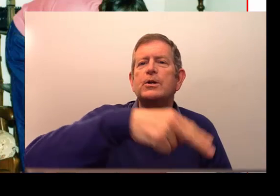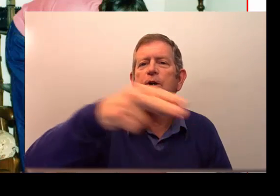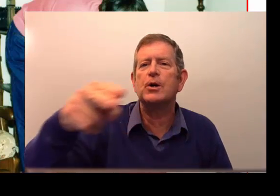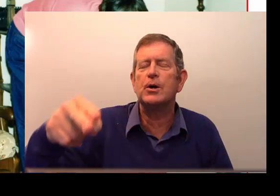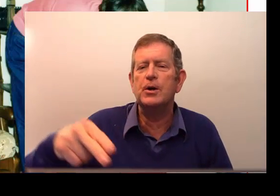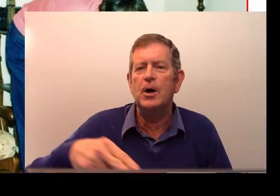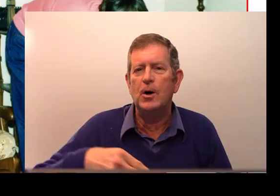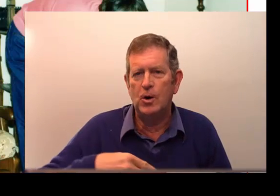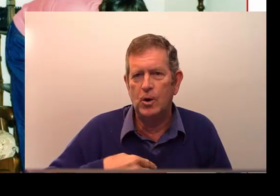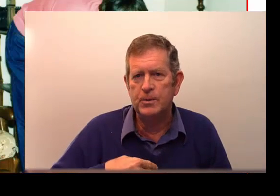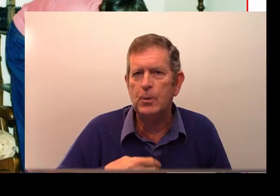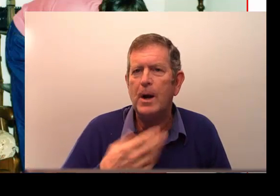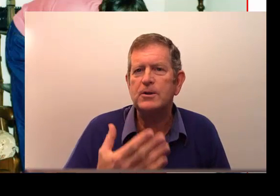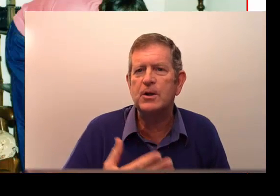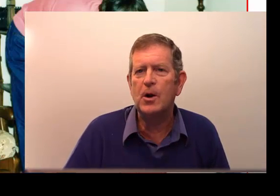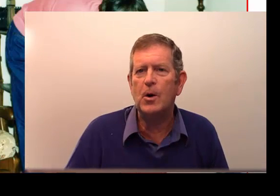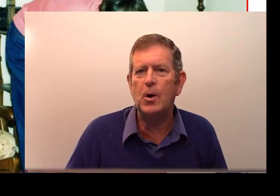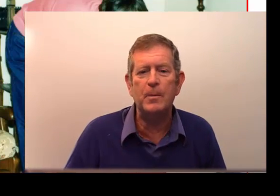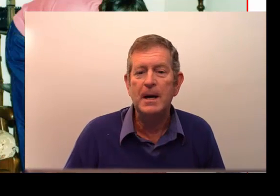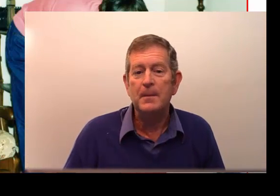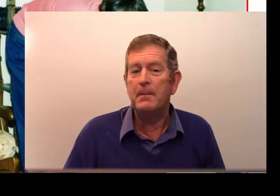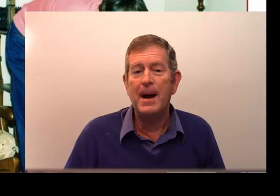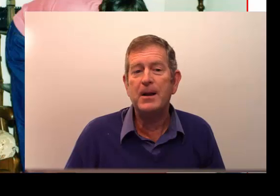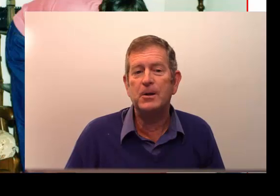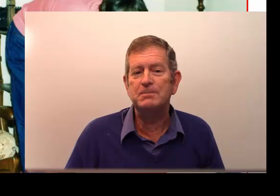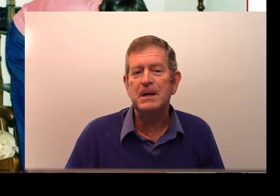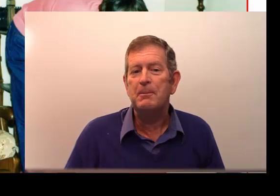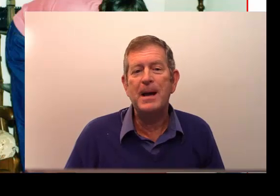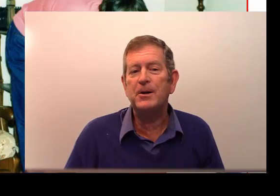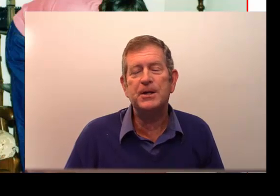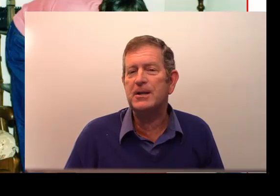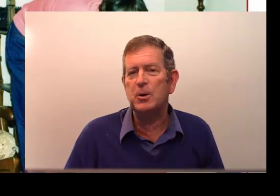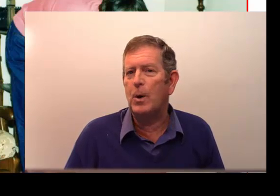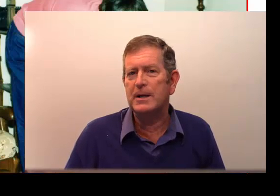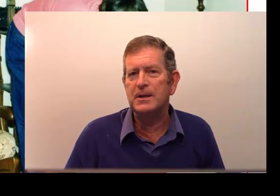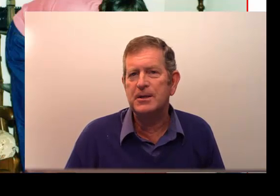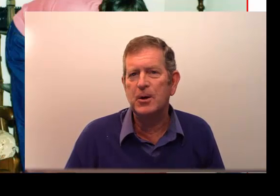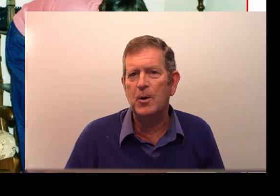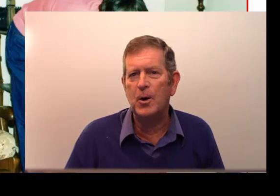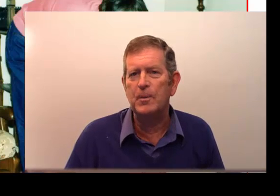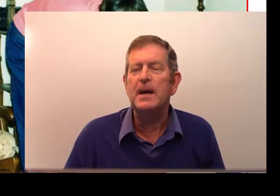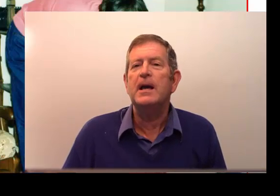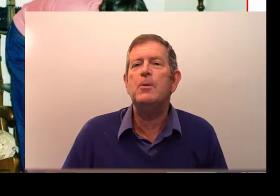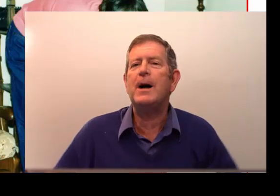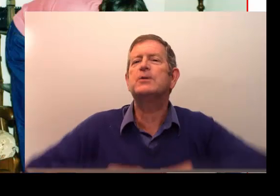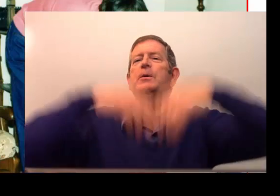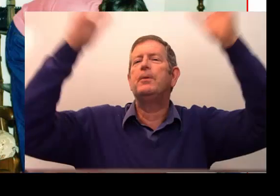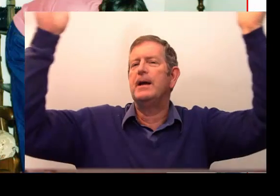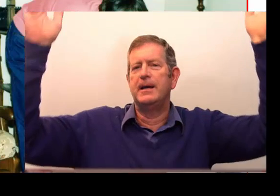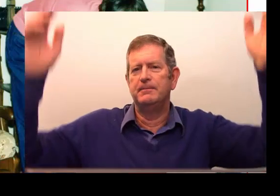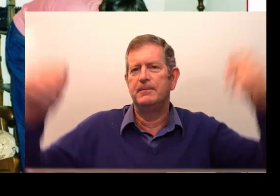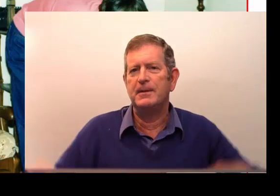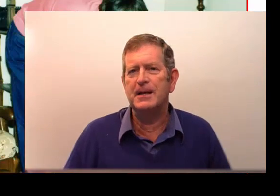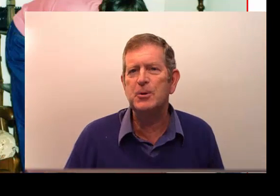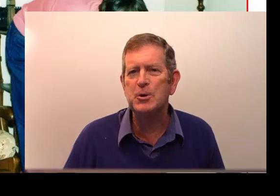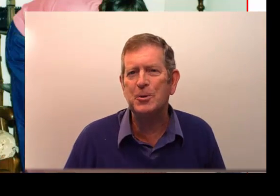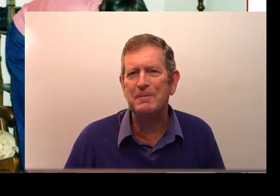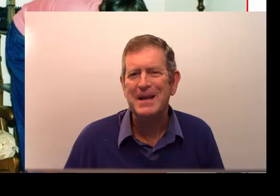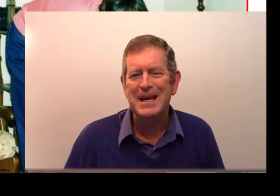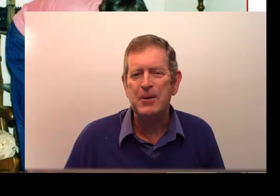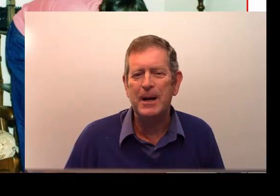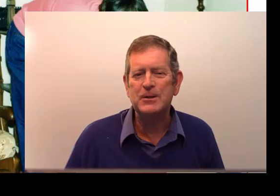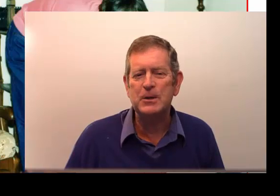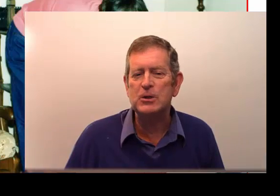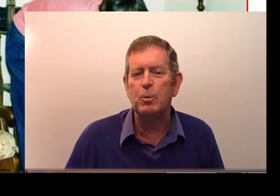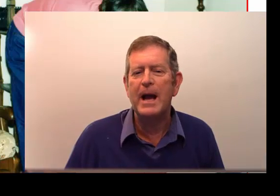to return home. She wants to go home. But Michael doesn't want to go home. He wants to play, as